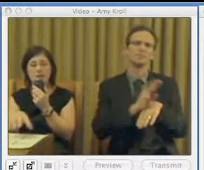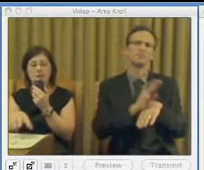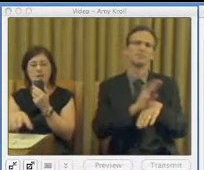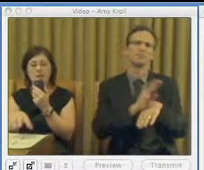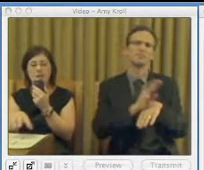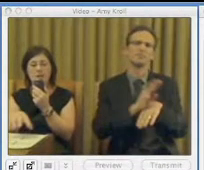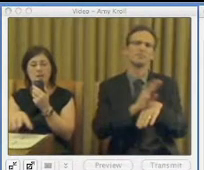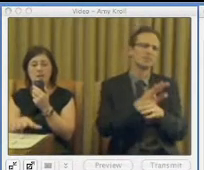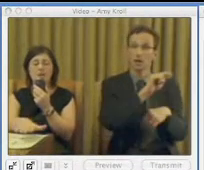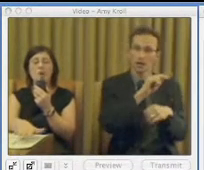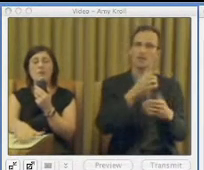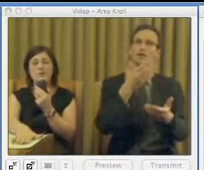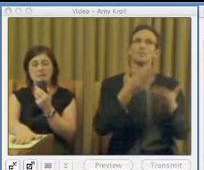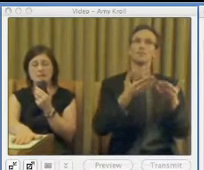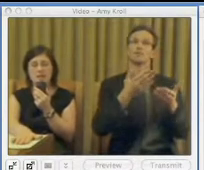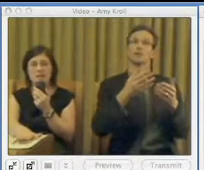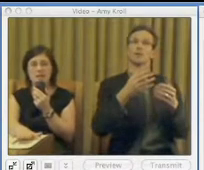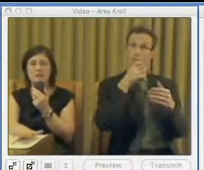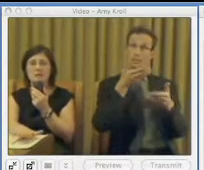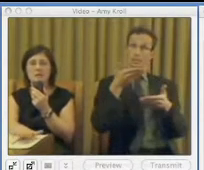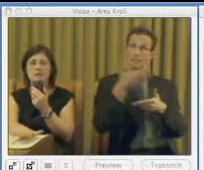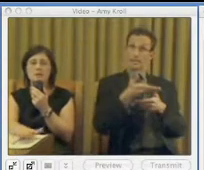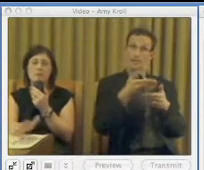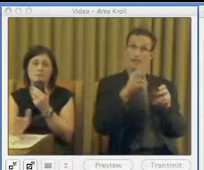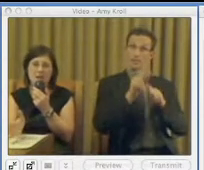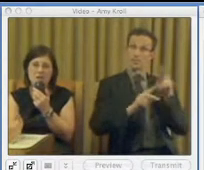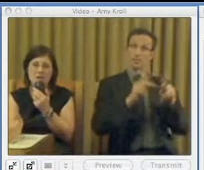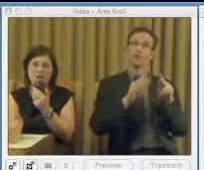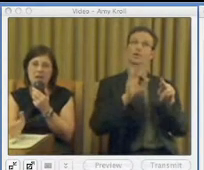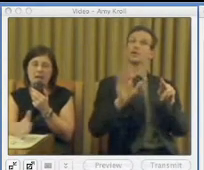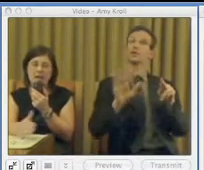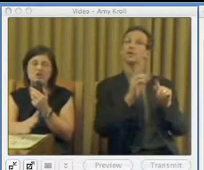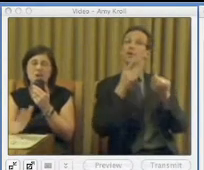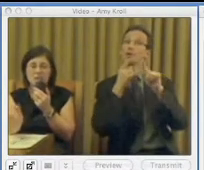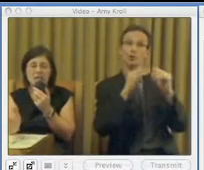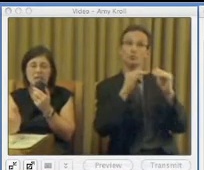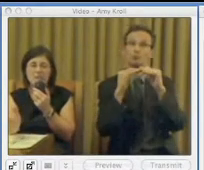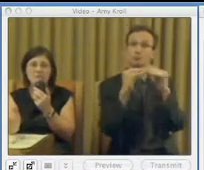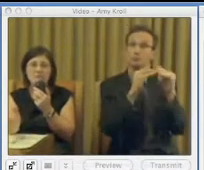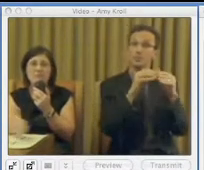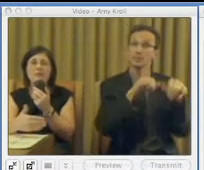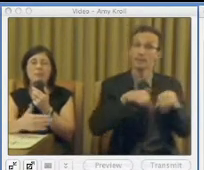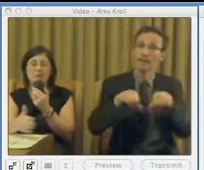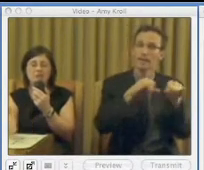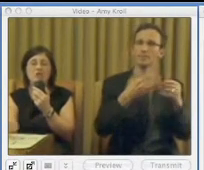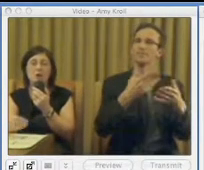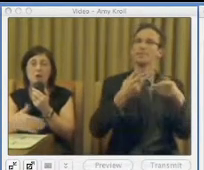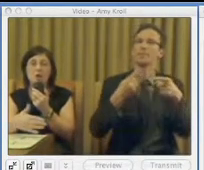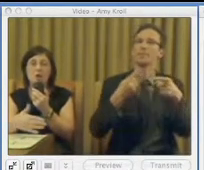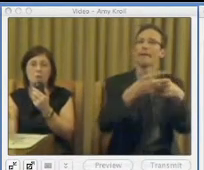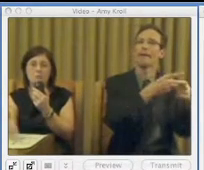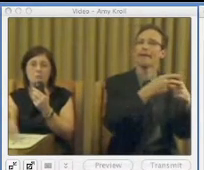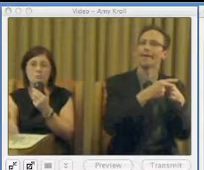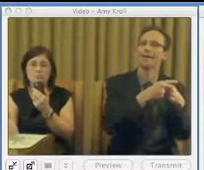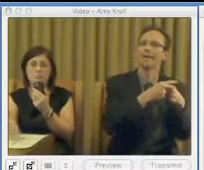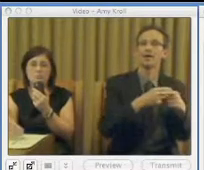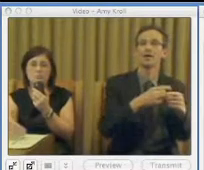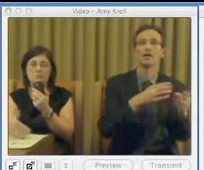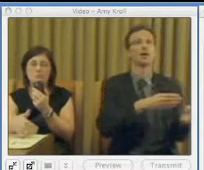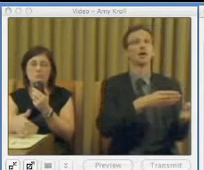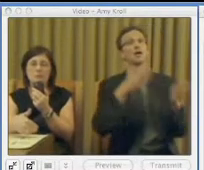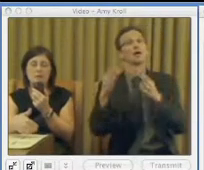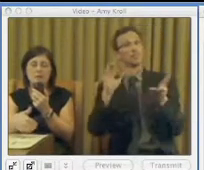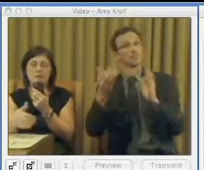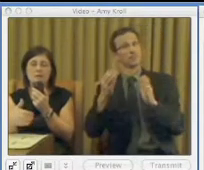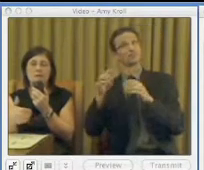conflicting goals. So in a conference setting, you would imagine that generally